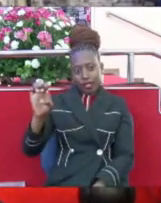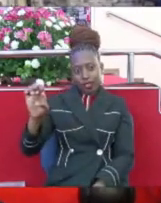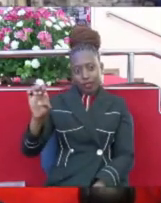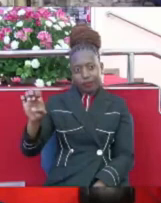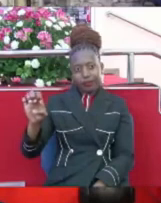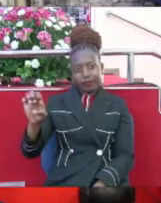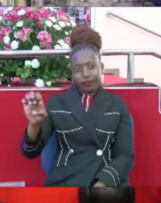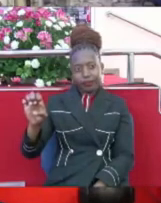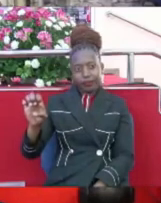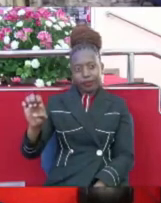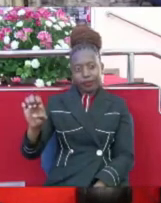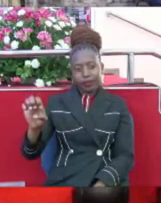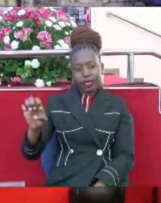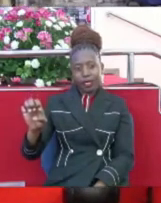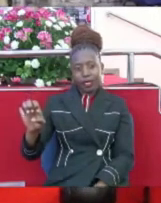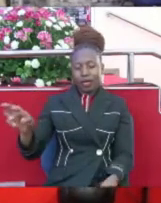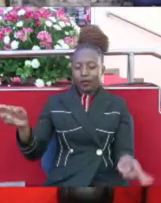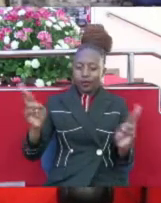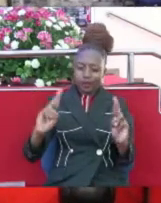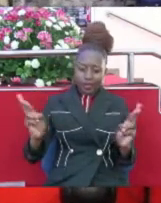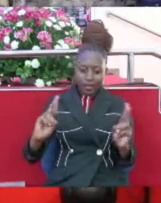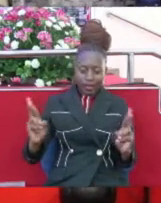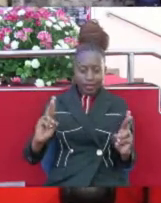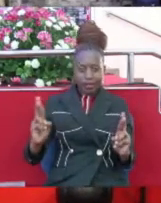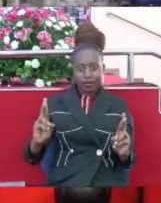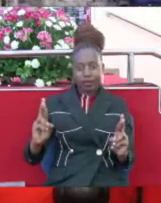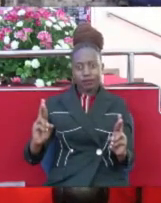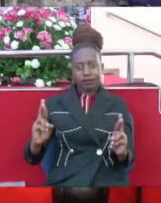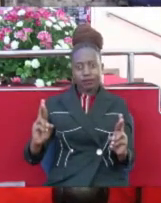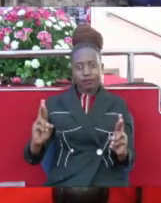Elisha, he was willing to go through separation.